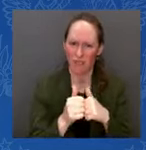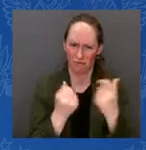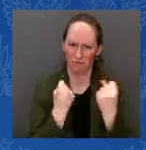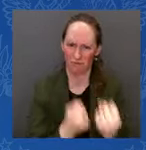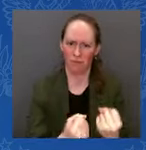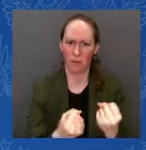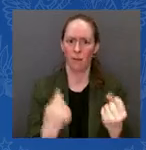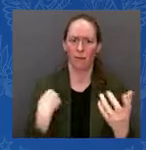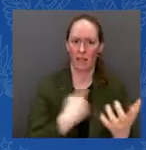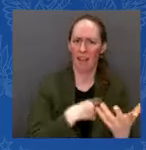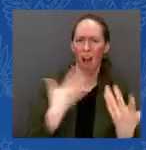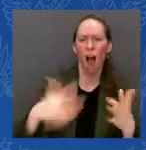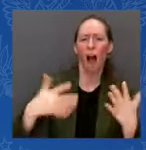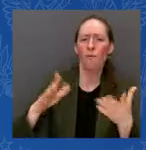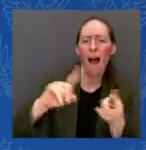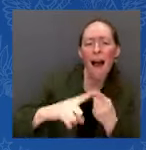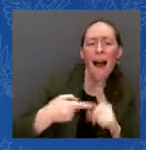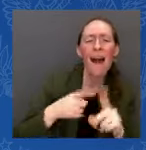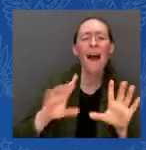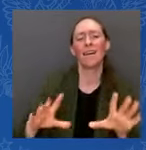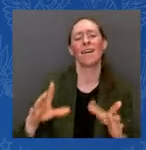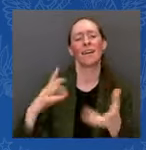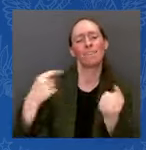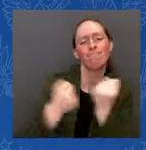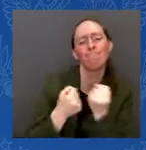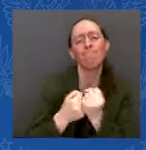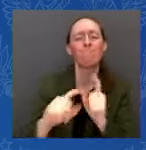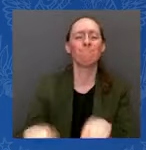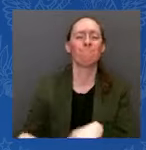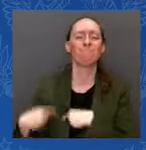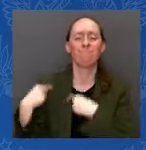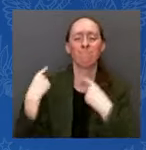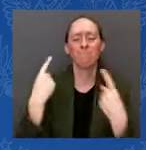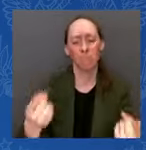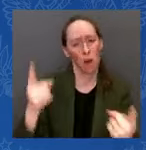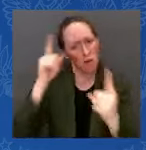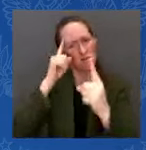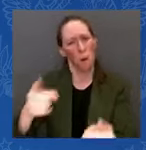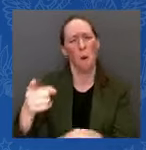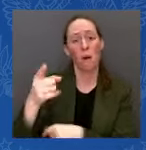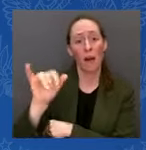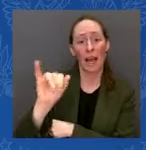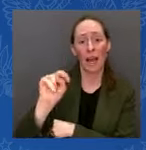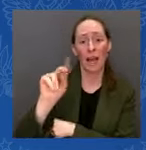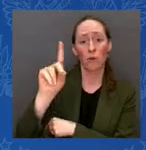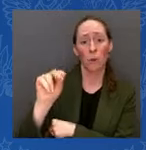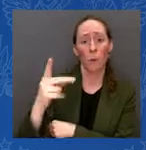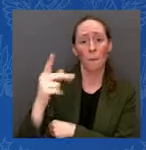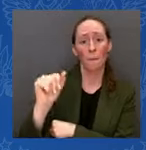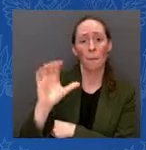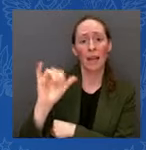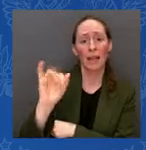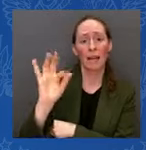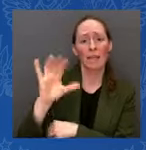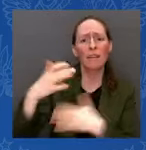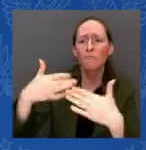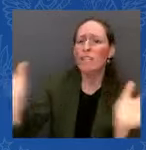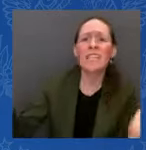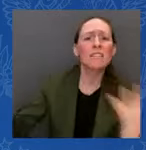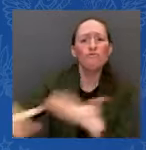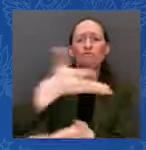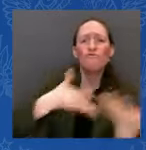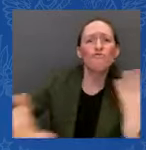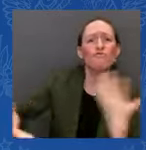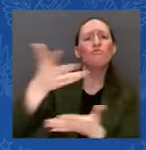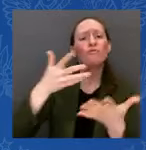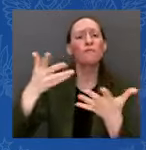the Indo-Pacific remains free and open, prosperous and secure, defined by opportunity for all,